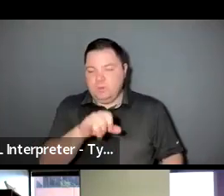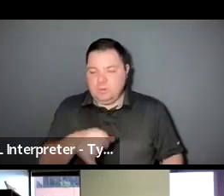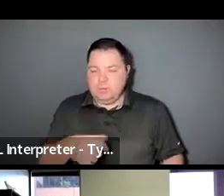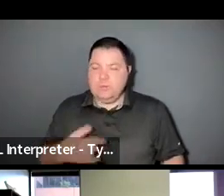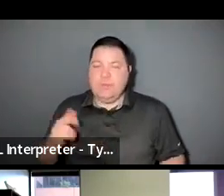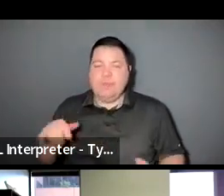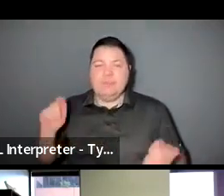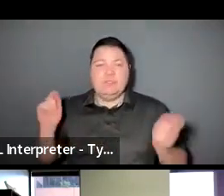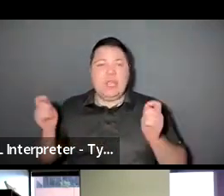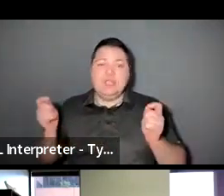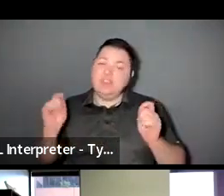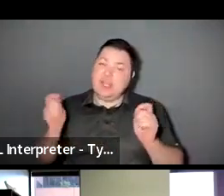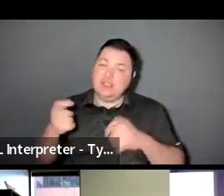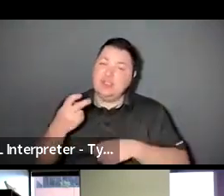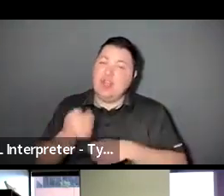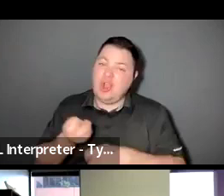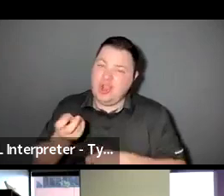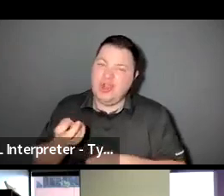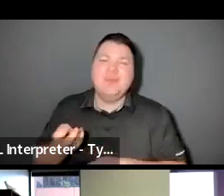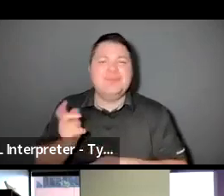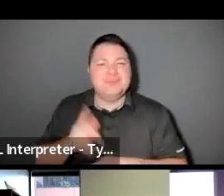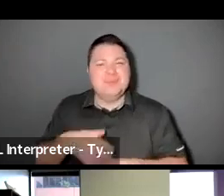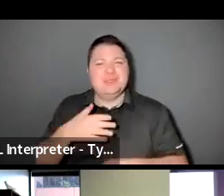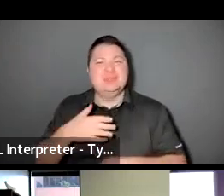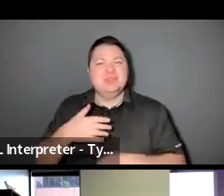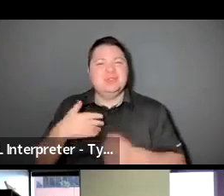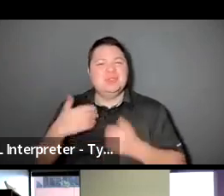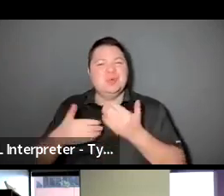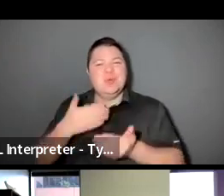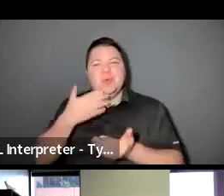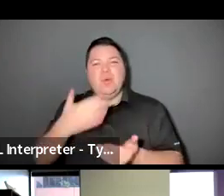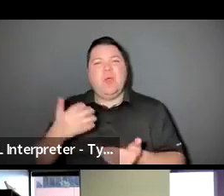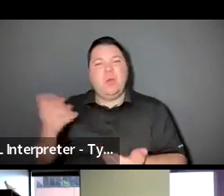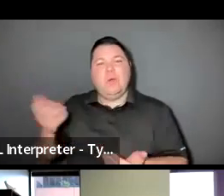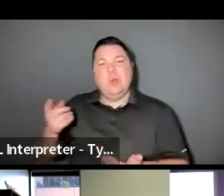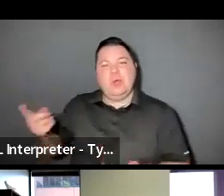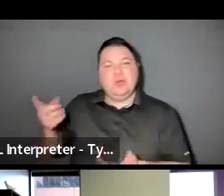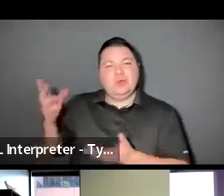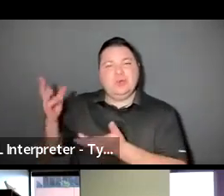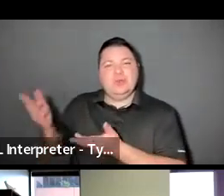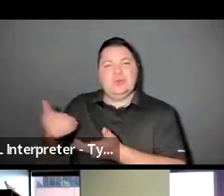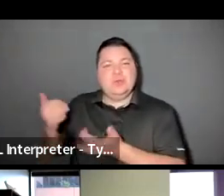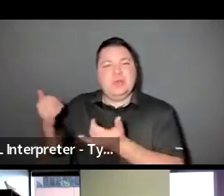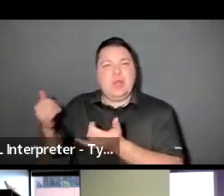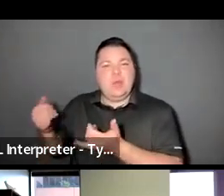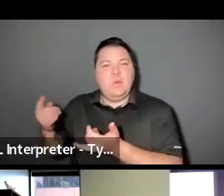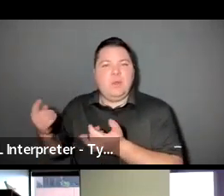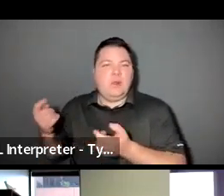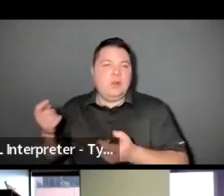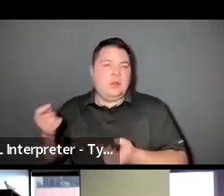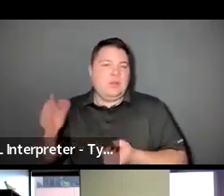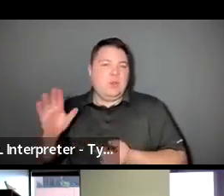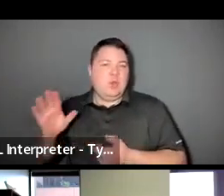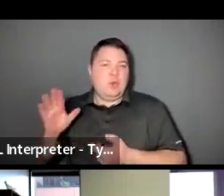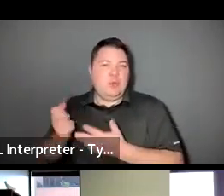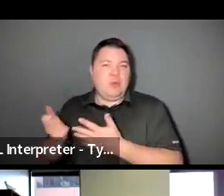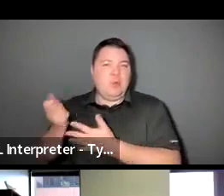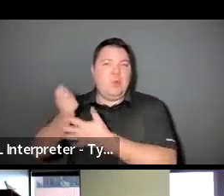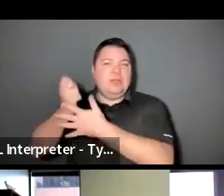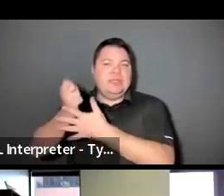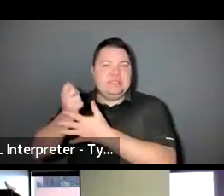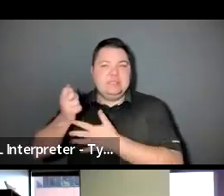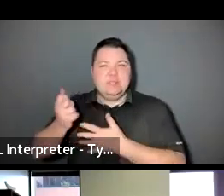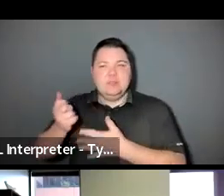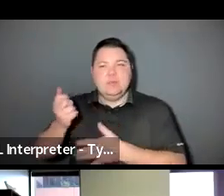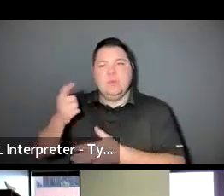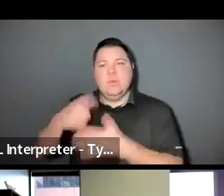Change is difficult, but it's gone very well. But I would like for her to talk to you a little bit about what her priorities are and what she